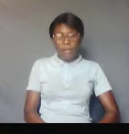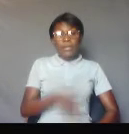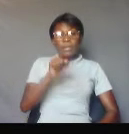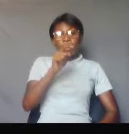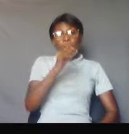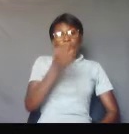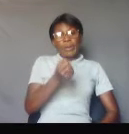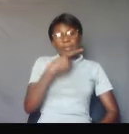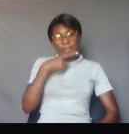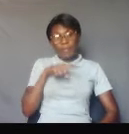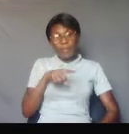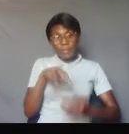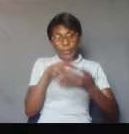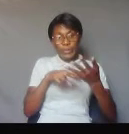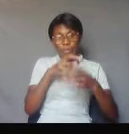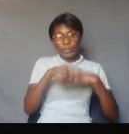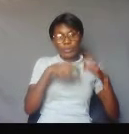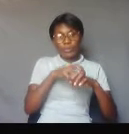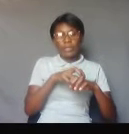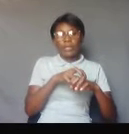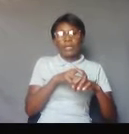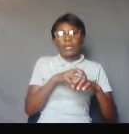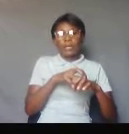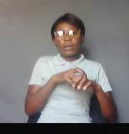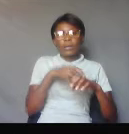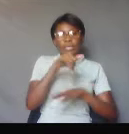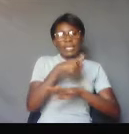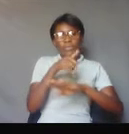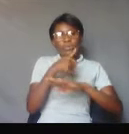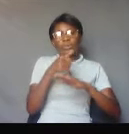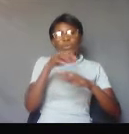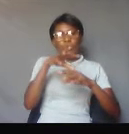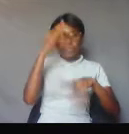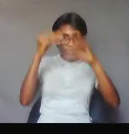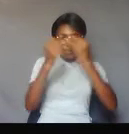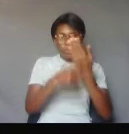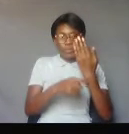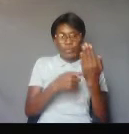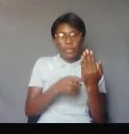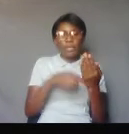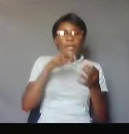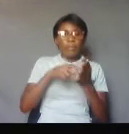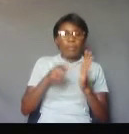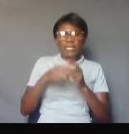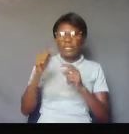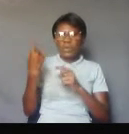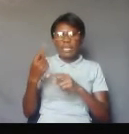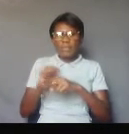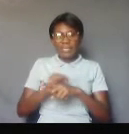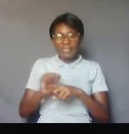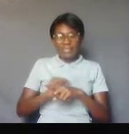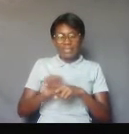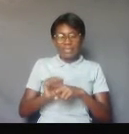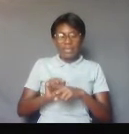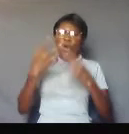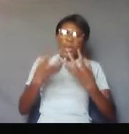collaborative post-colonial praxis. So it takes seriously the embodied positions of those where they are